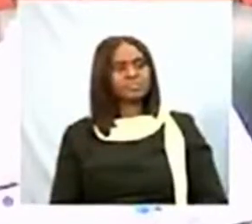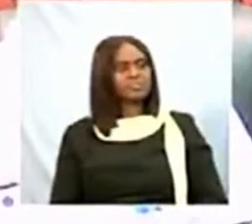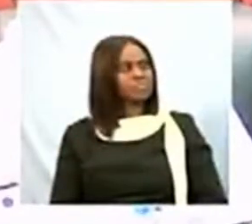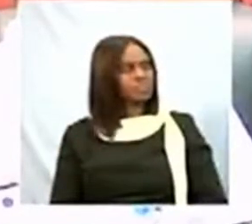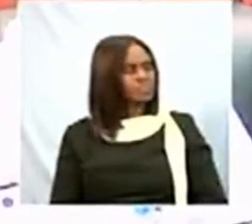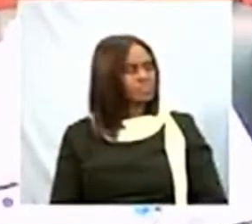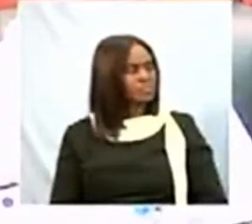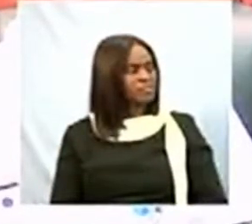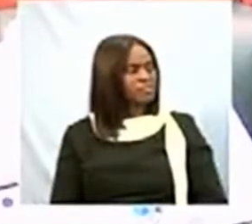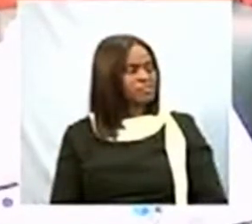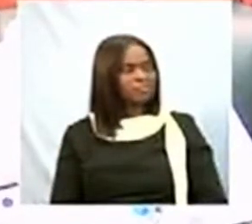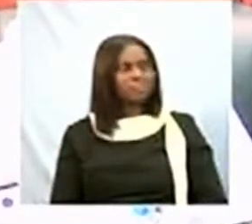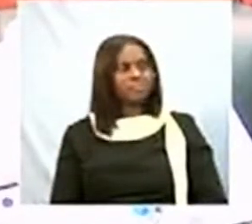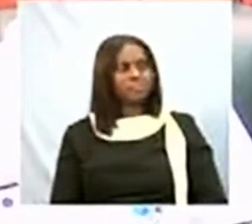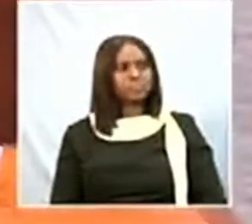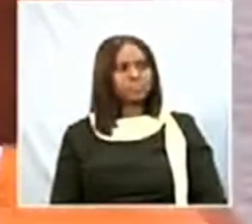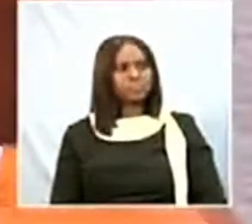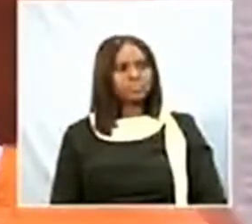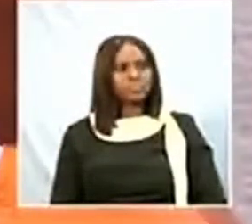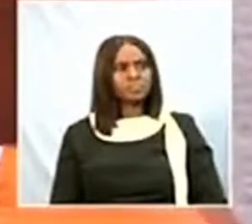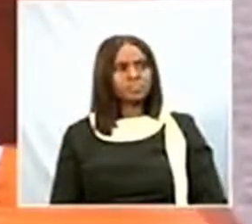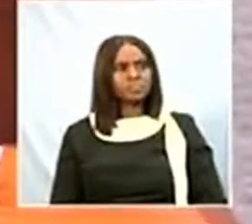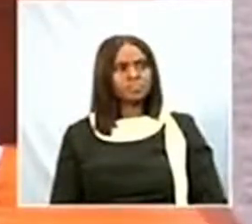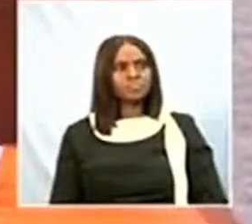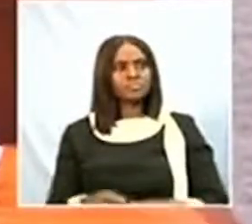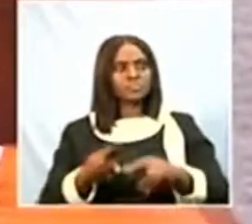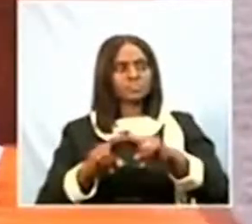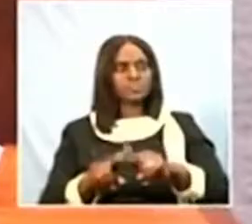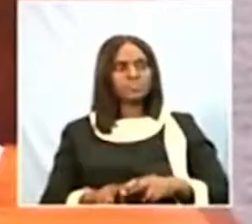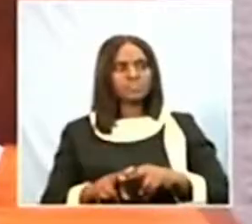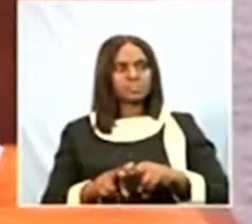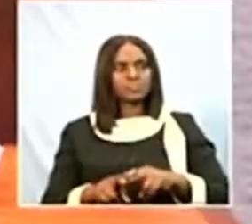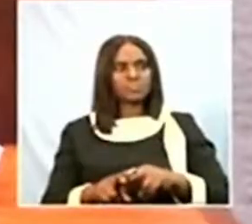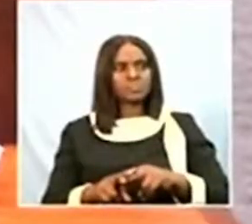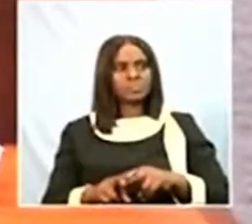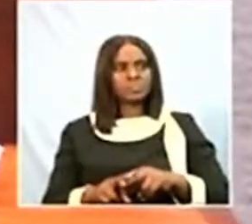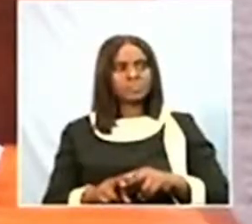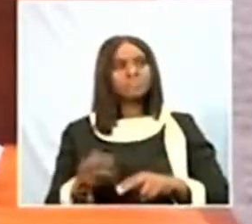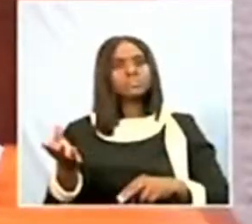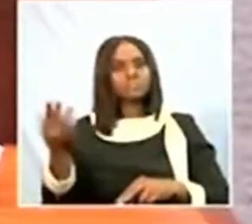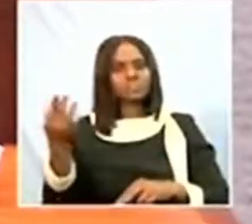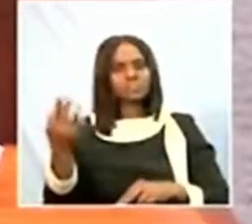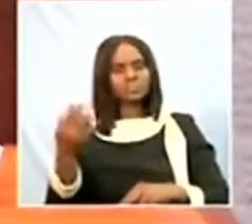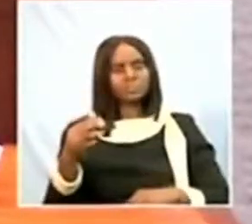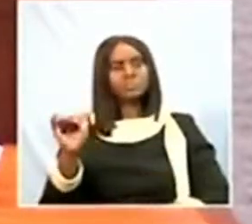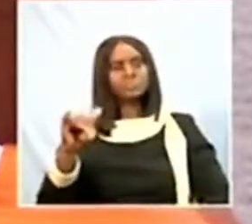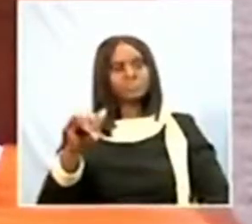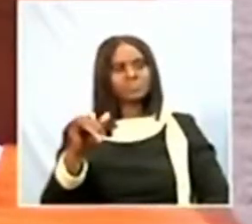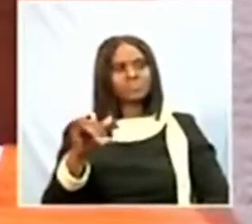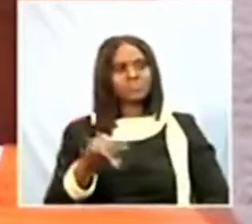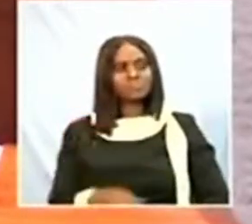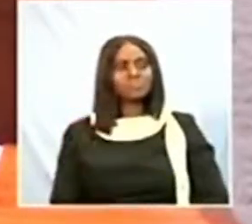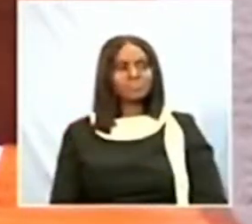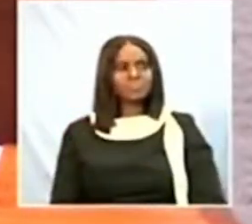Unplug electronics when not in use. Honorable member, take your seat. A point of order has been raised.